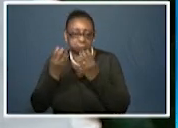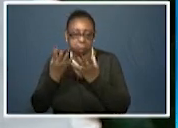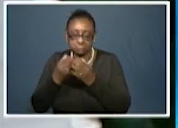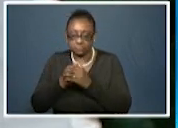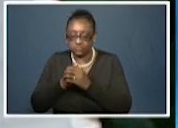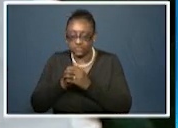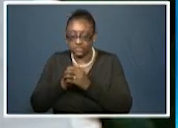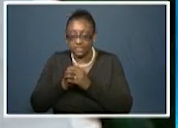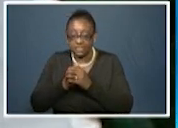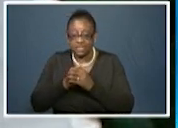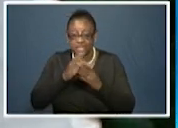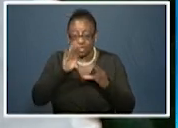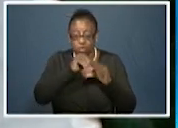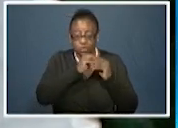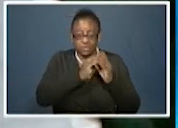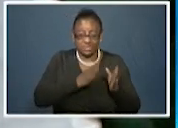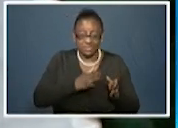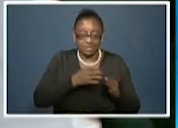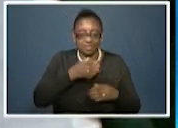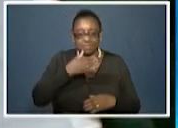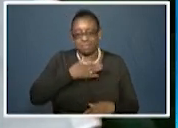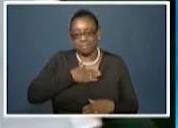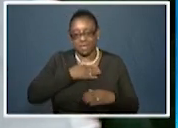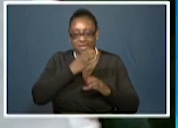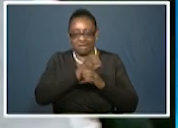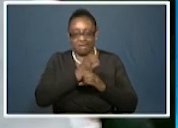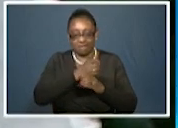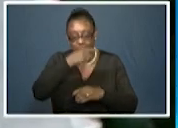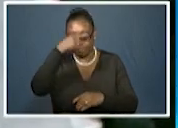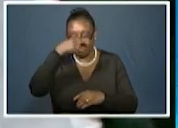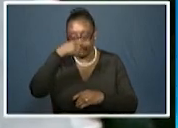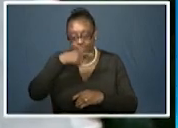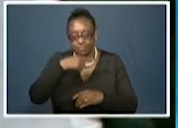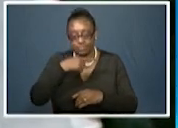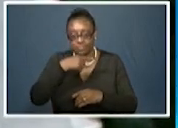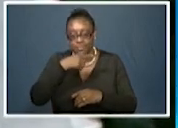And the car owner says, well, my car is blue.